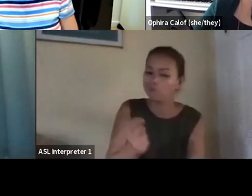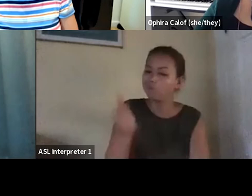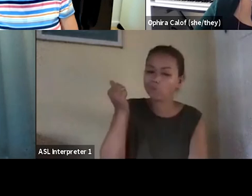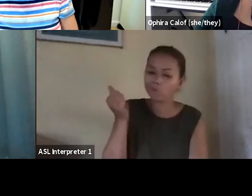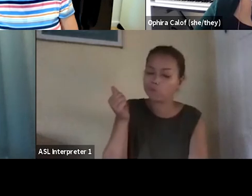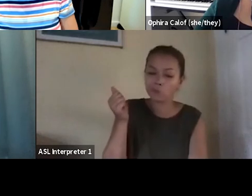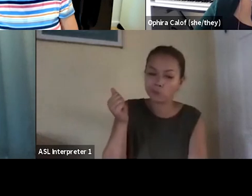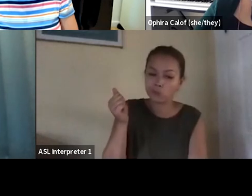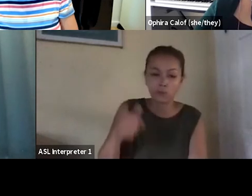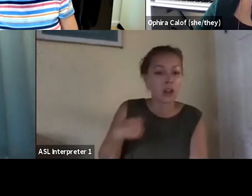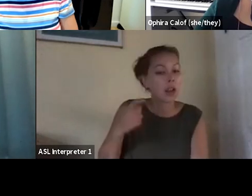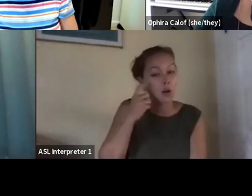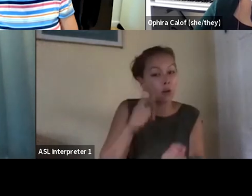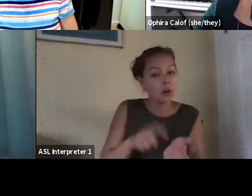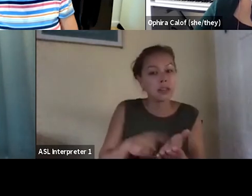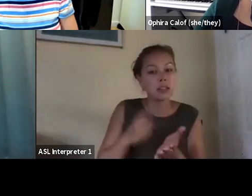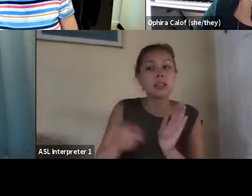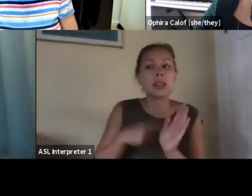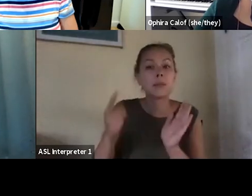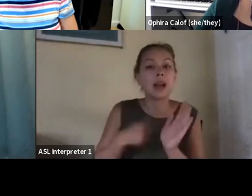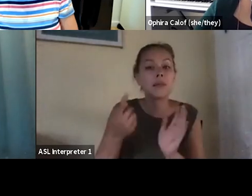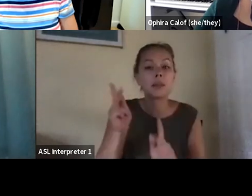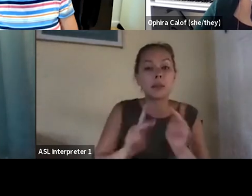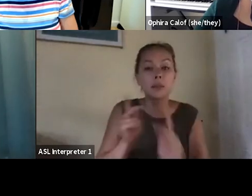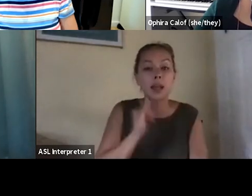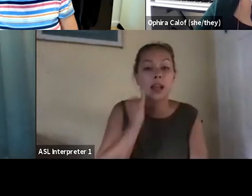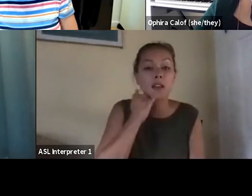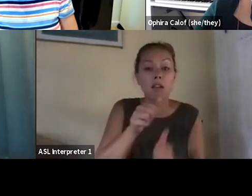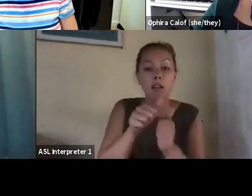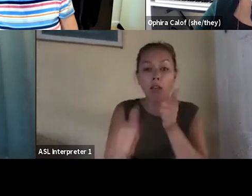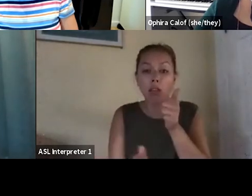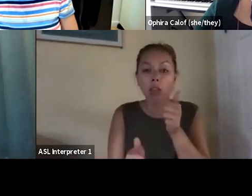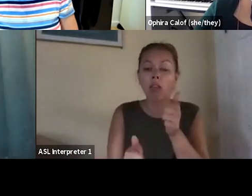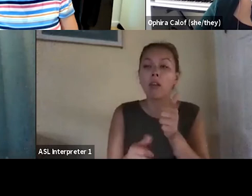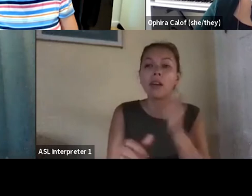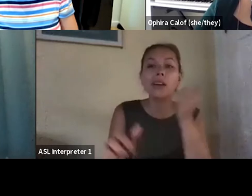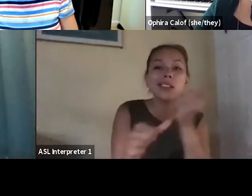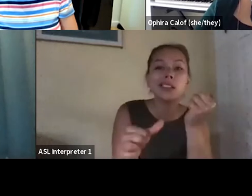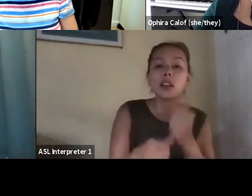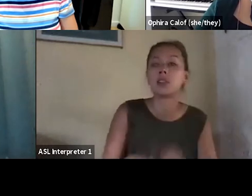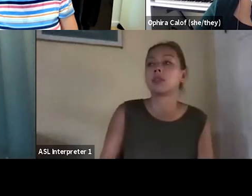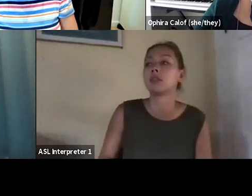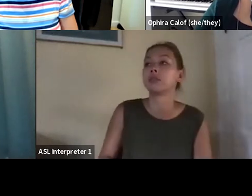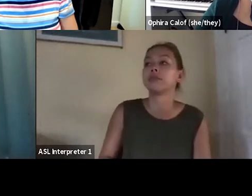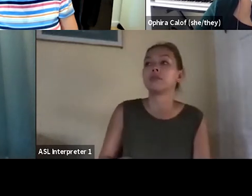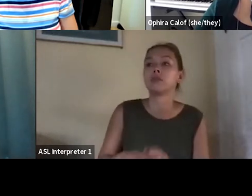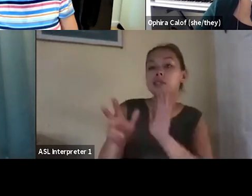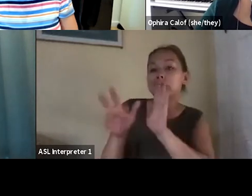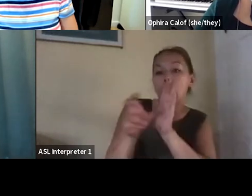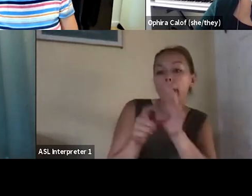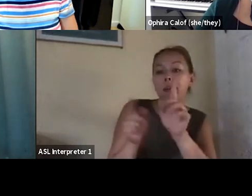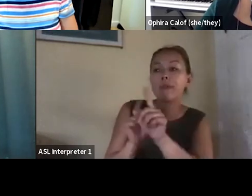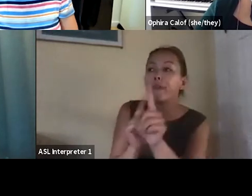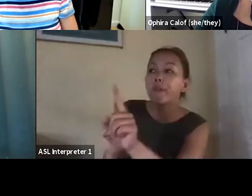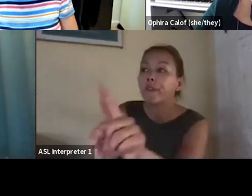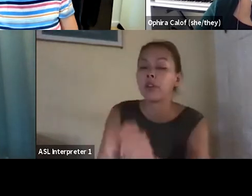to positions of shadowing or, you know, being someone's assistant. And I think those are fine. Those are great ways to start and to network. But when you're sort of